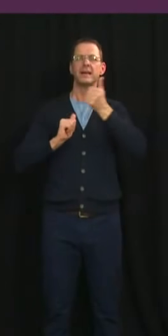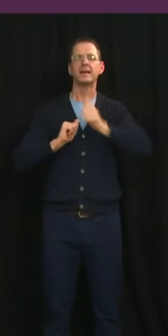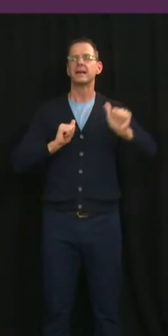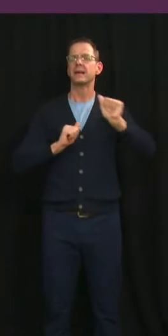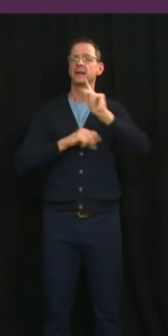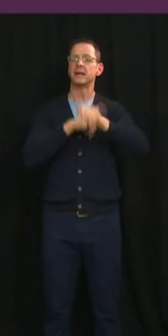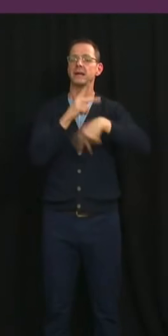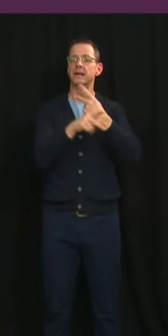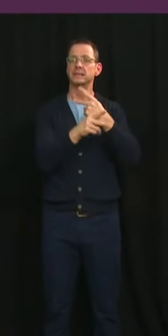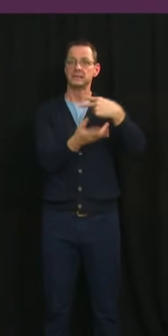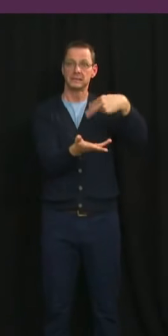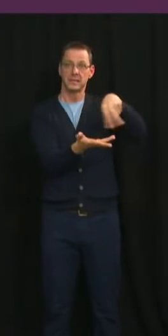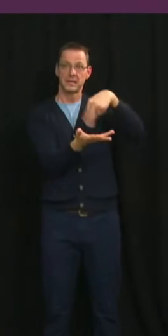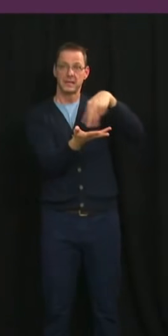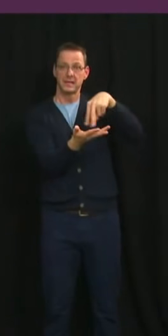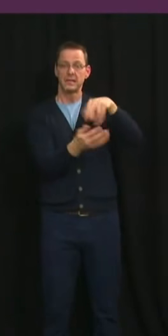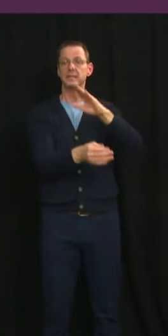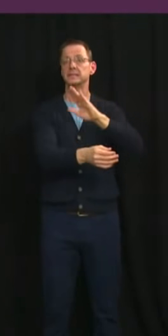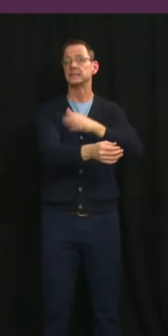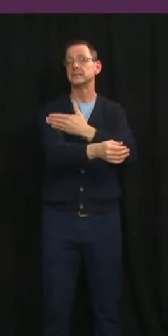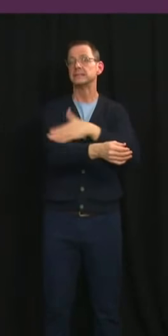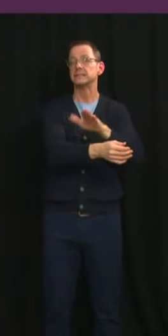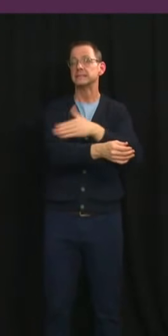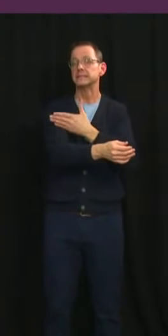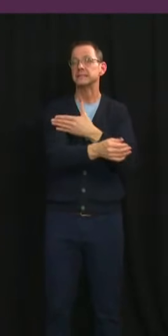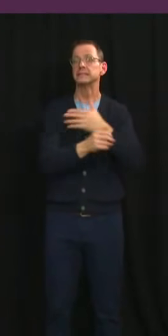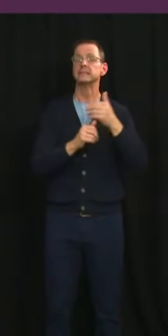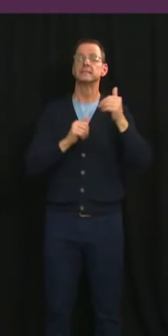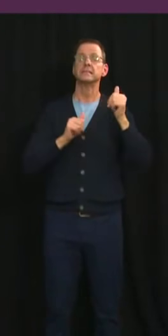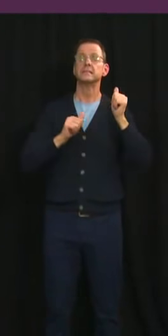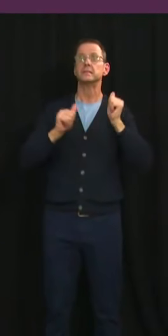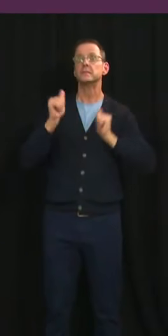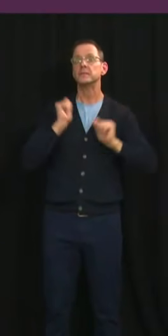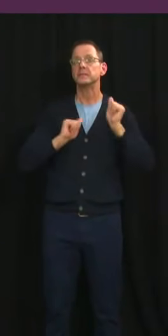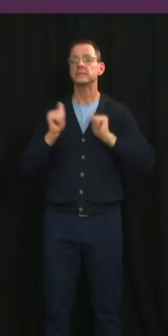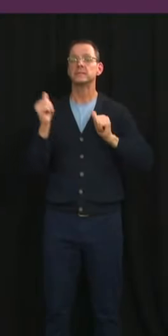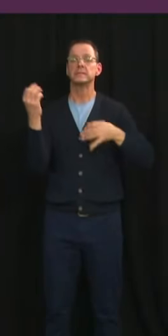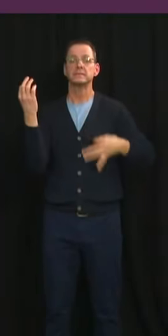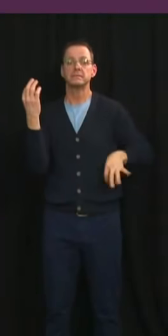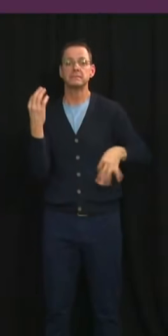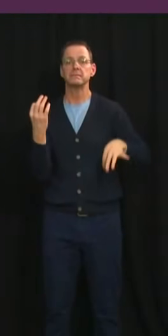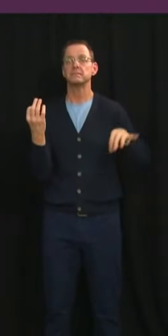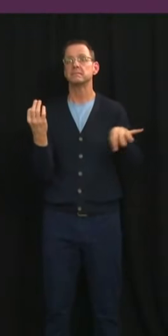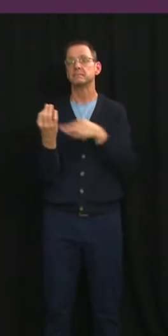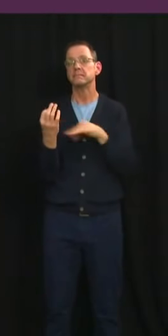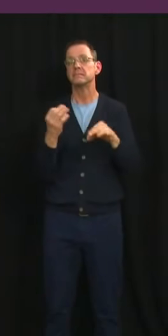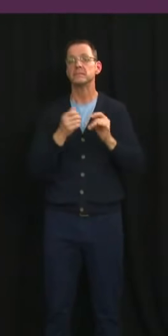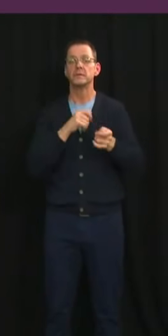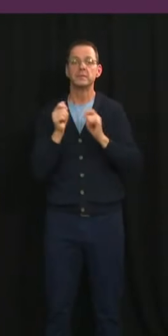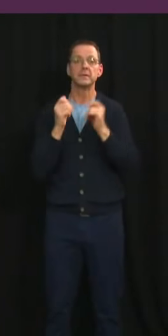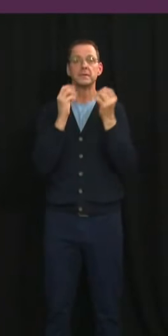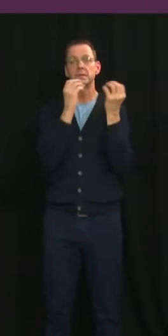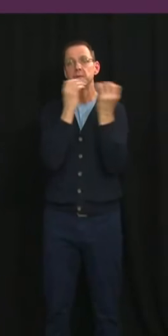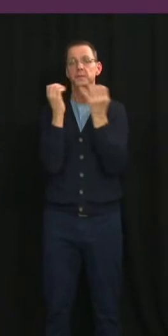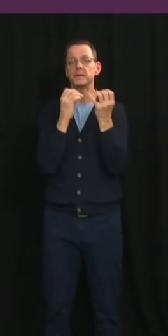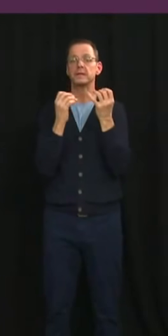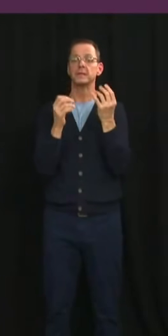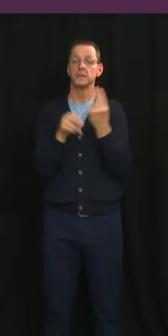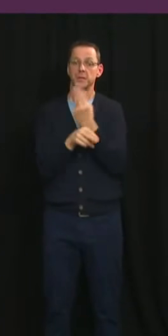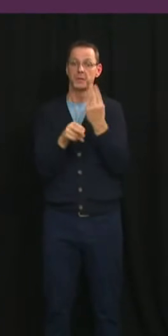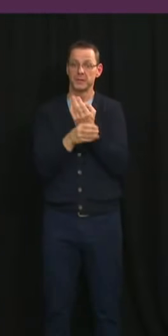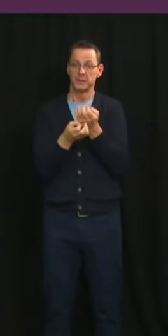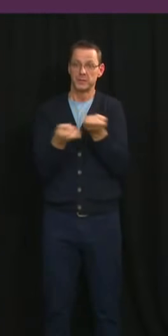dancing, singing, acting, playing musical instruments, and any theatrical performances or rehearsals. The rules